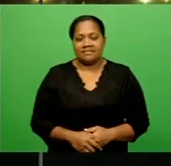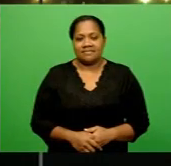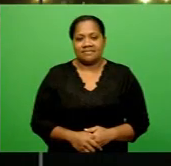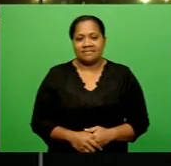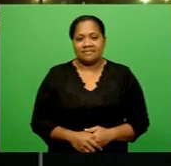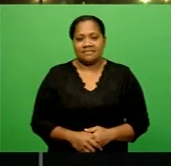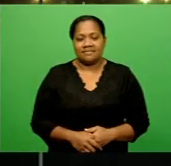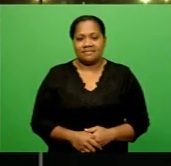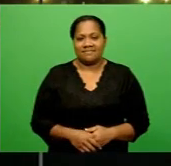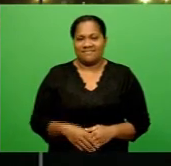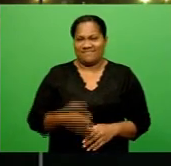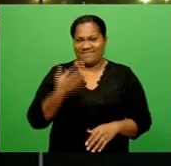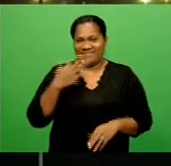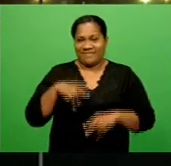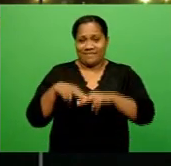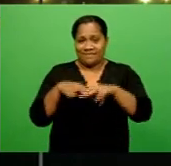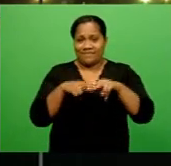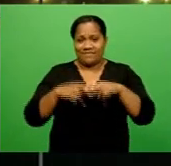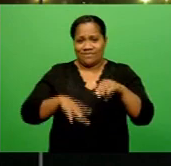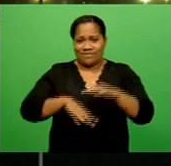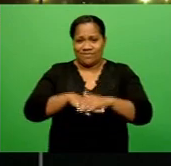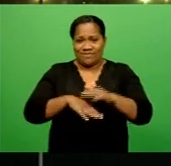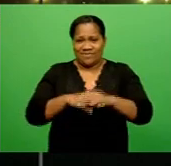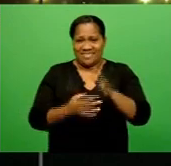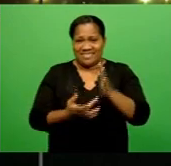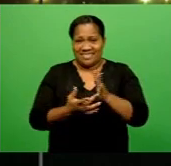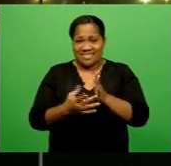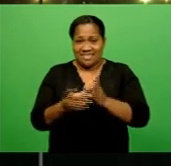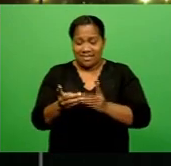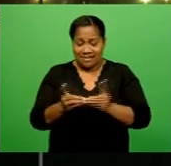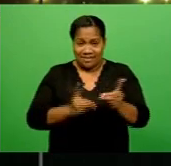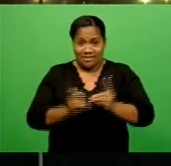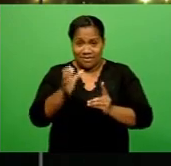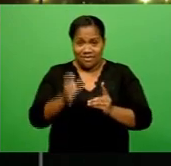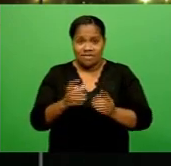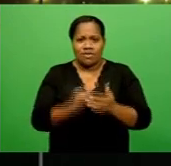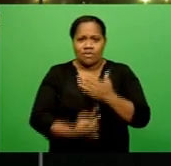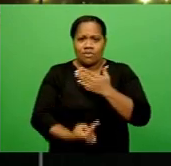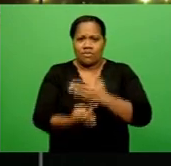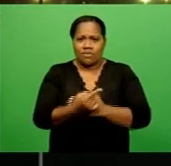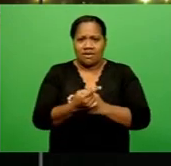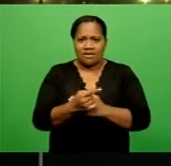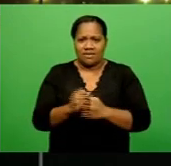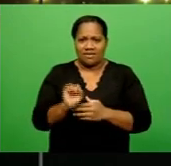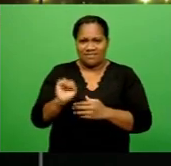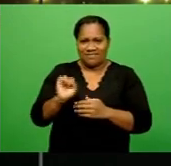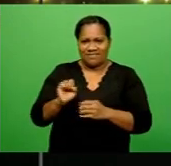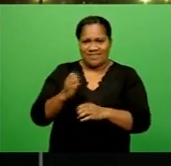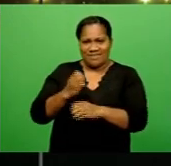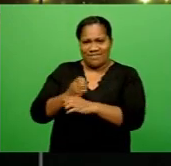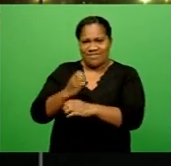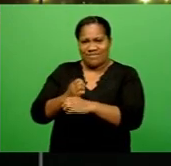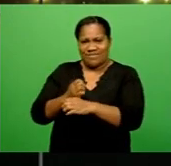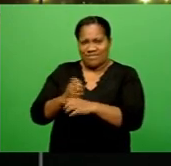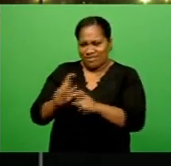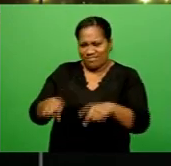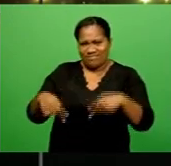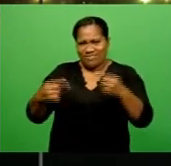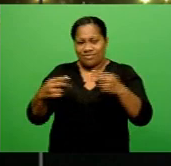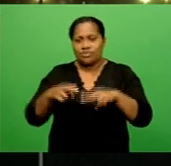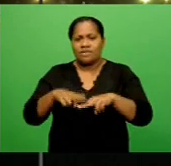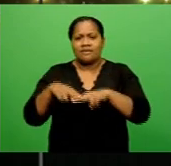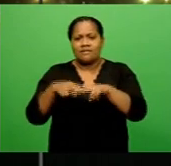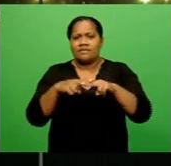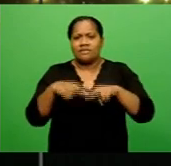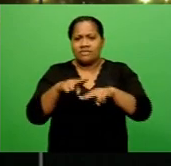The former Fiji football technical director has withdrawn his employment dispute against the Fiji FA. Ravinesh